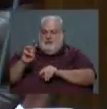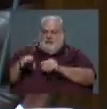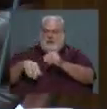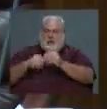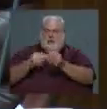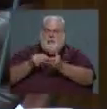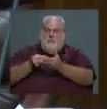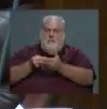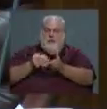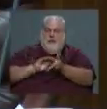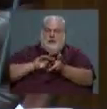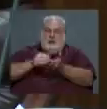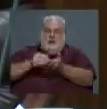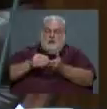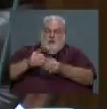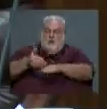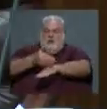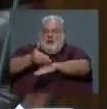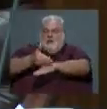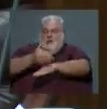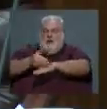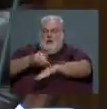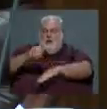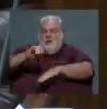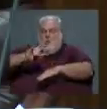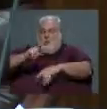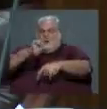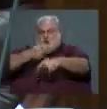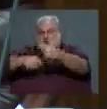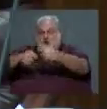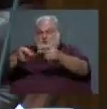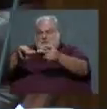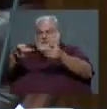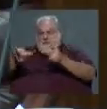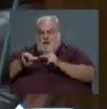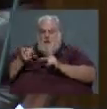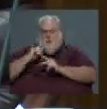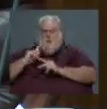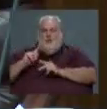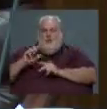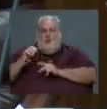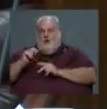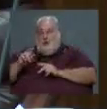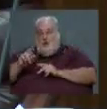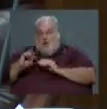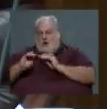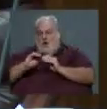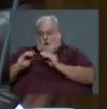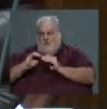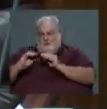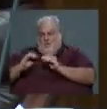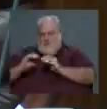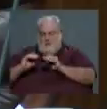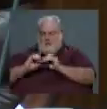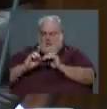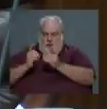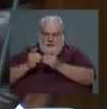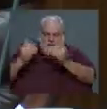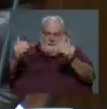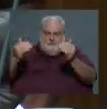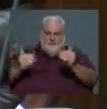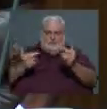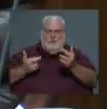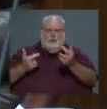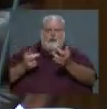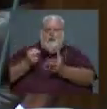additional funding to complete renovation of an oil change facility for the Fleet Services Department Oil Change Facility, and for the purposes, a